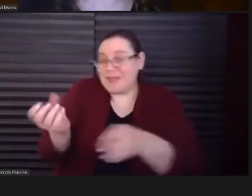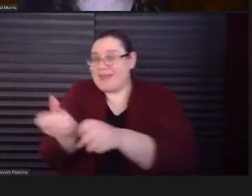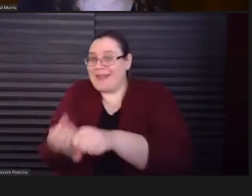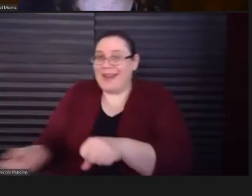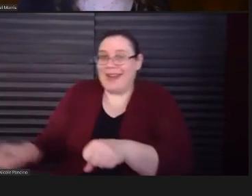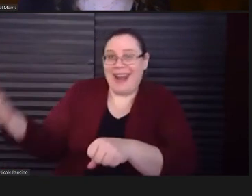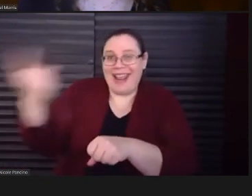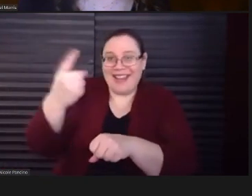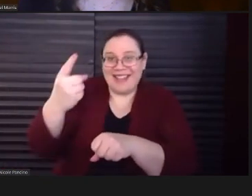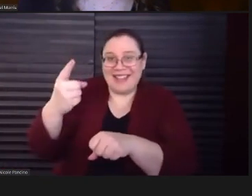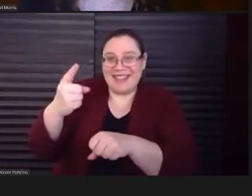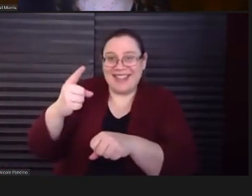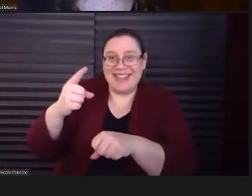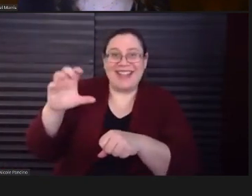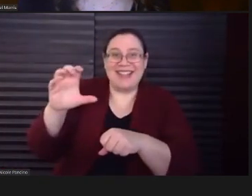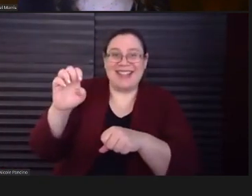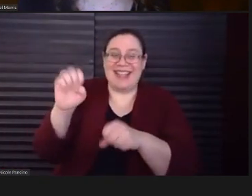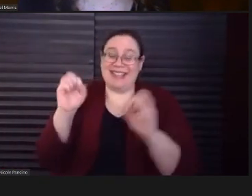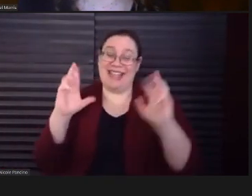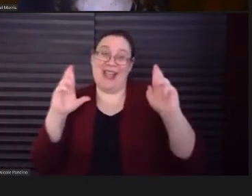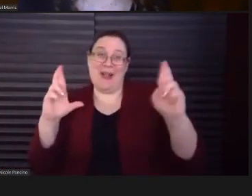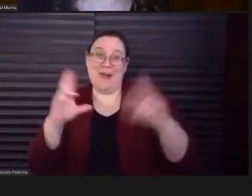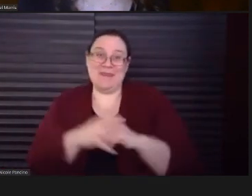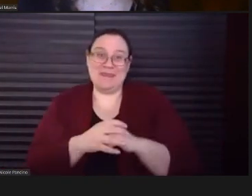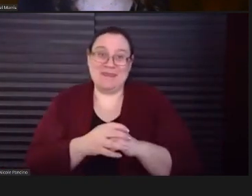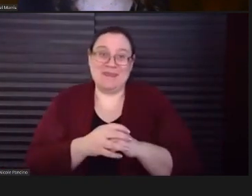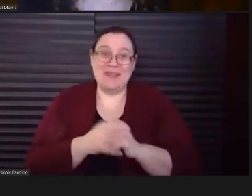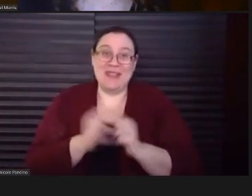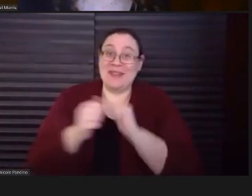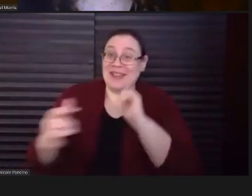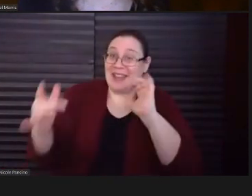at CES, I hope. And with that,